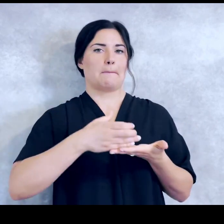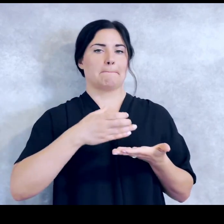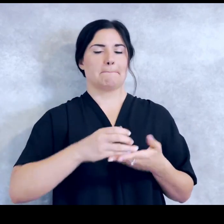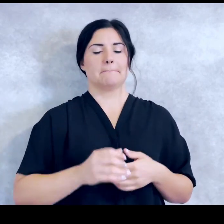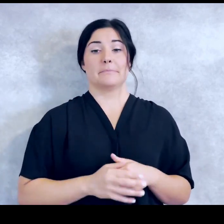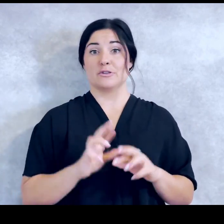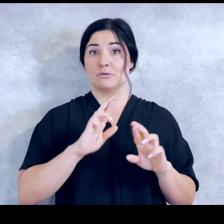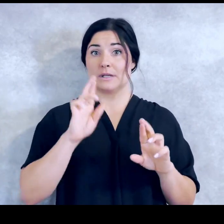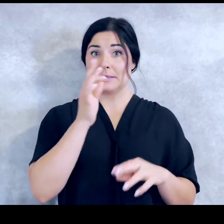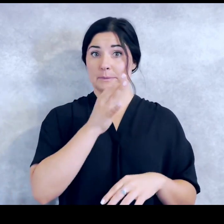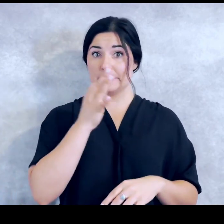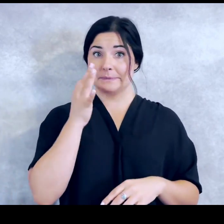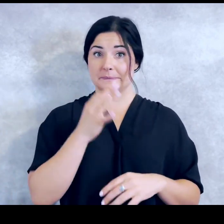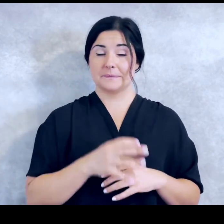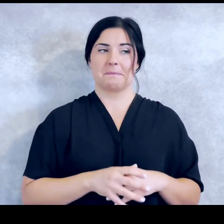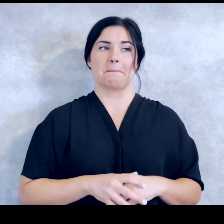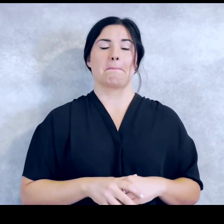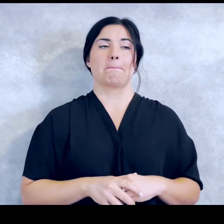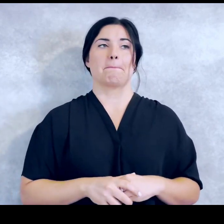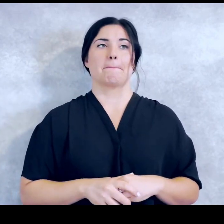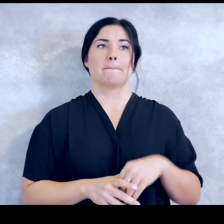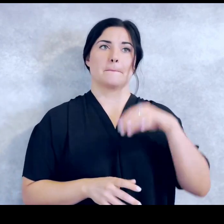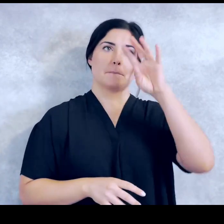They're going to bring you one.